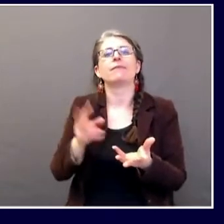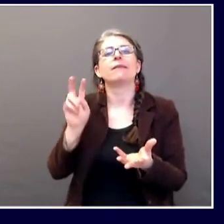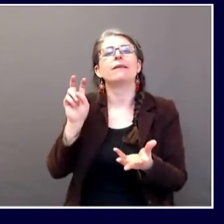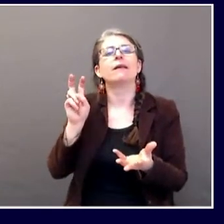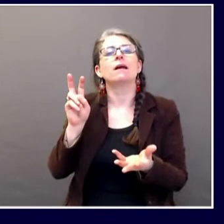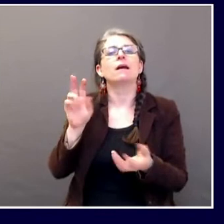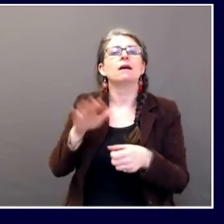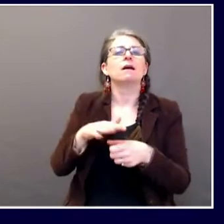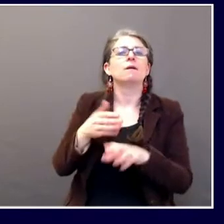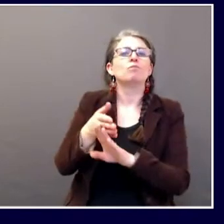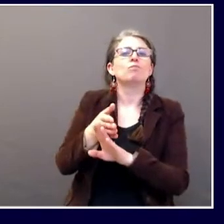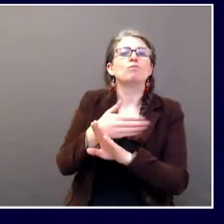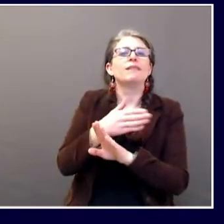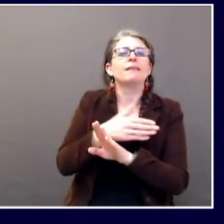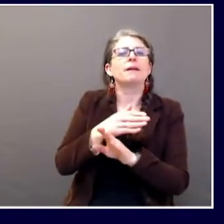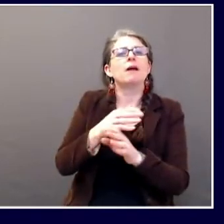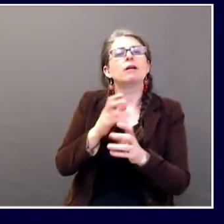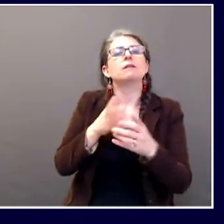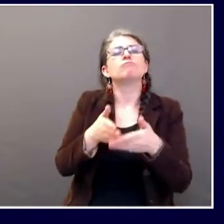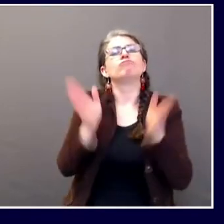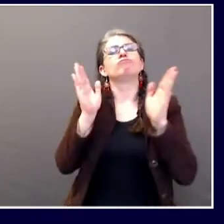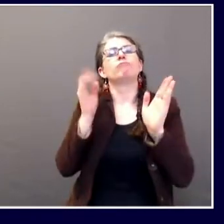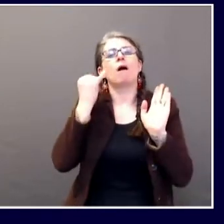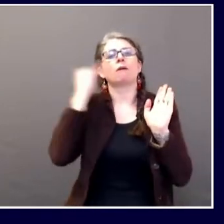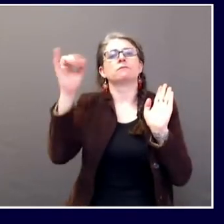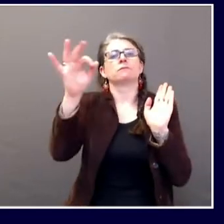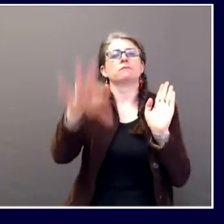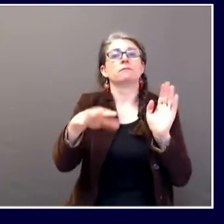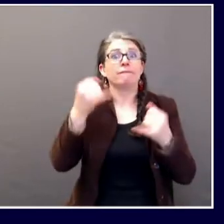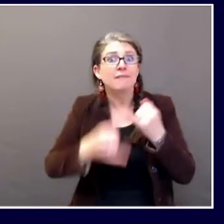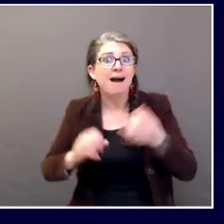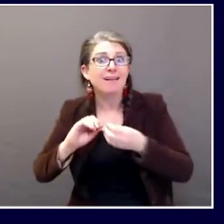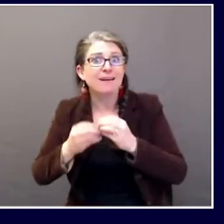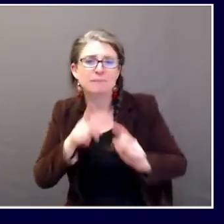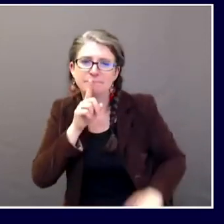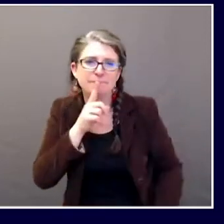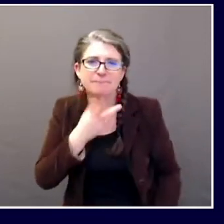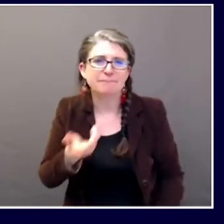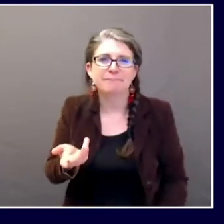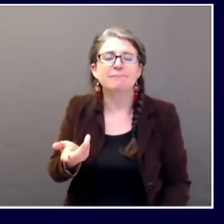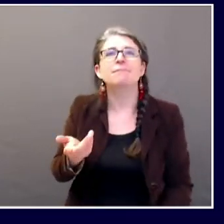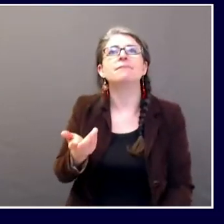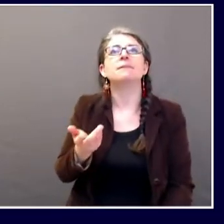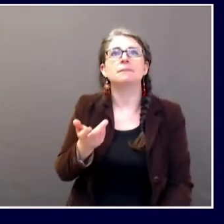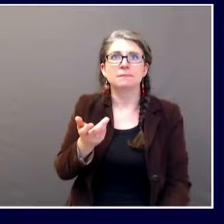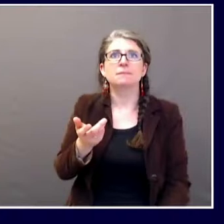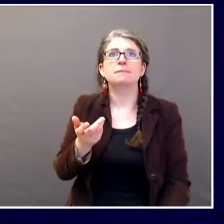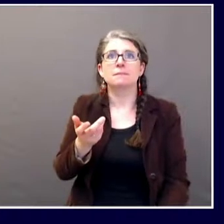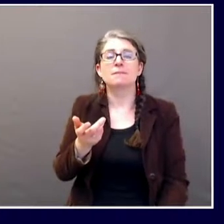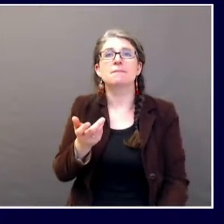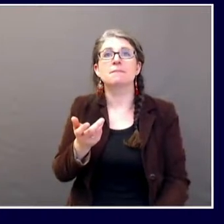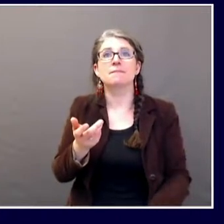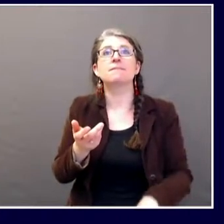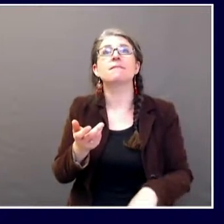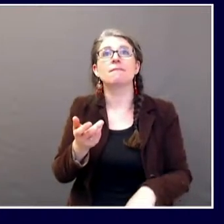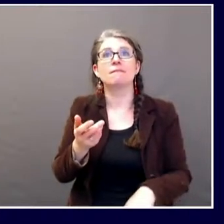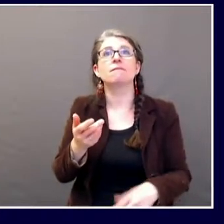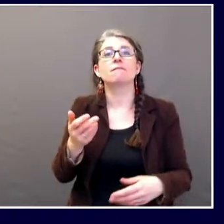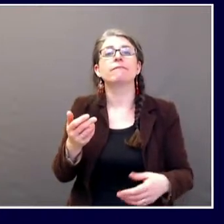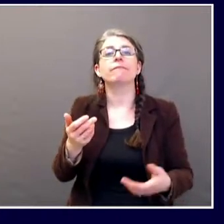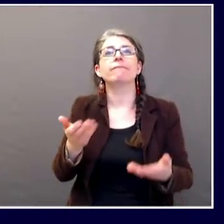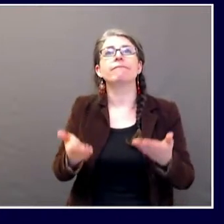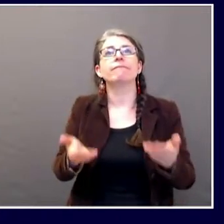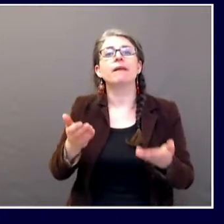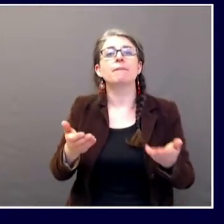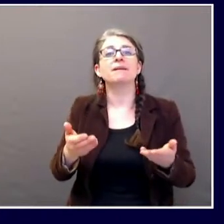facilities is that many staff may have opted to pass the first time the vaccine was